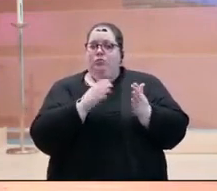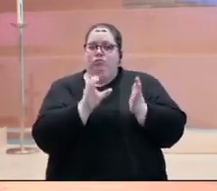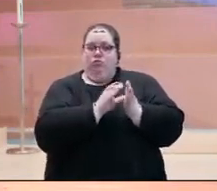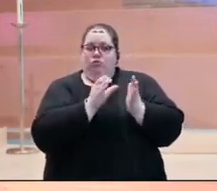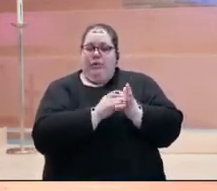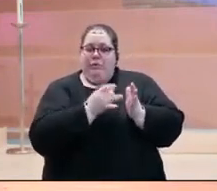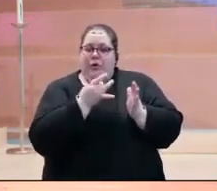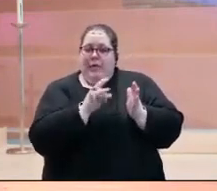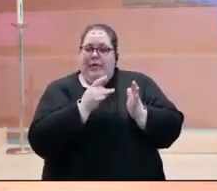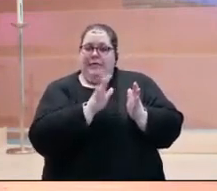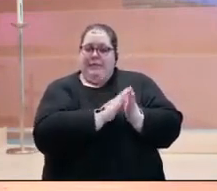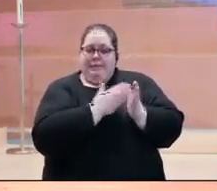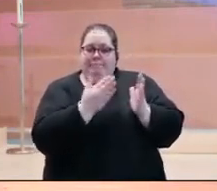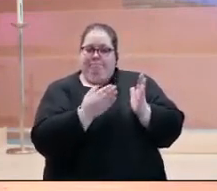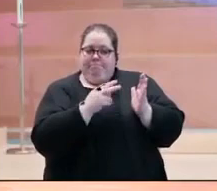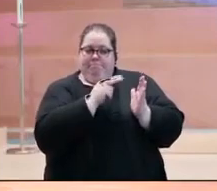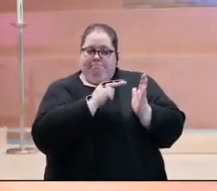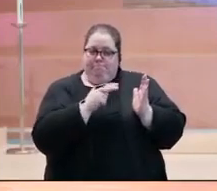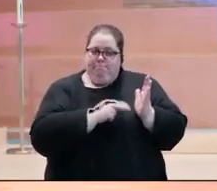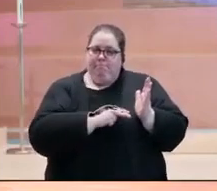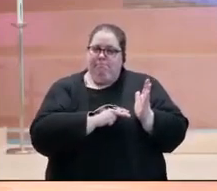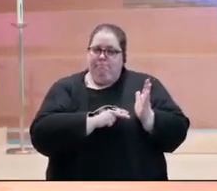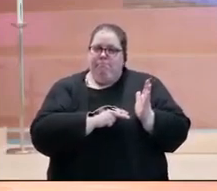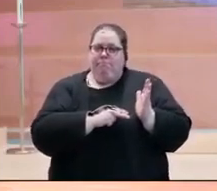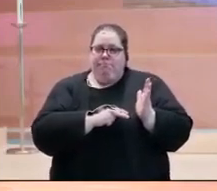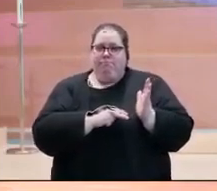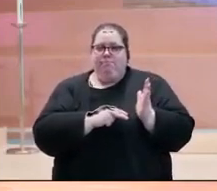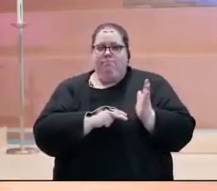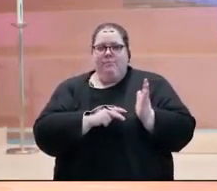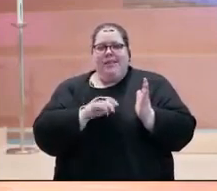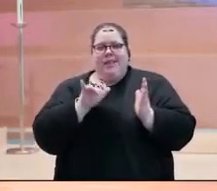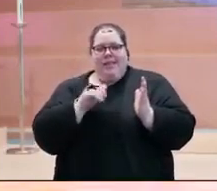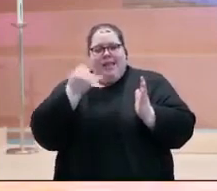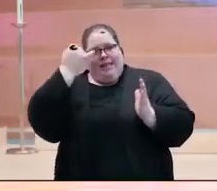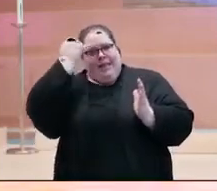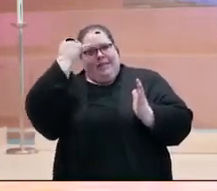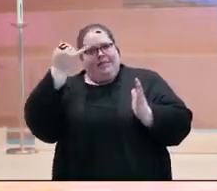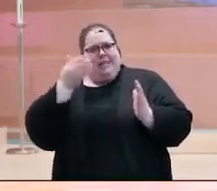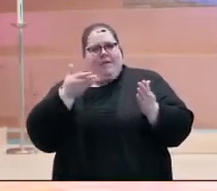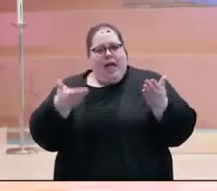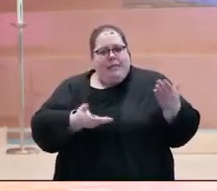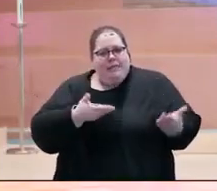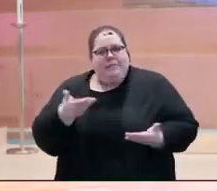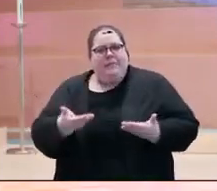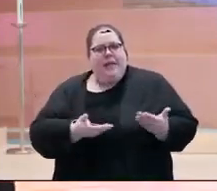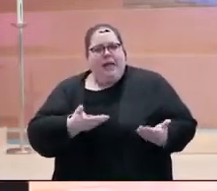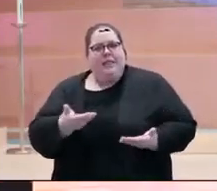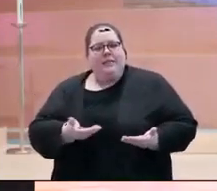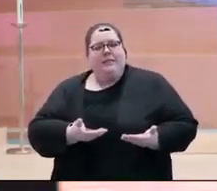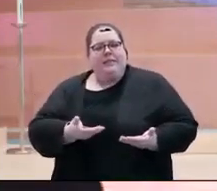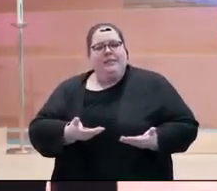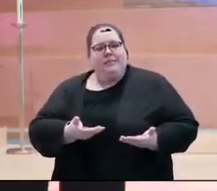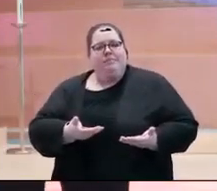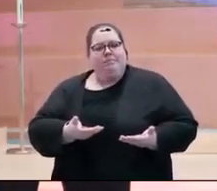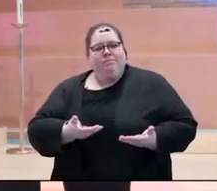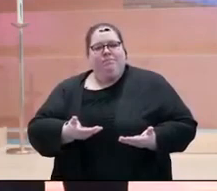your apps. But if you look at that, look at this hospitality that Abraham shows in our